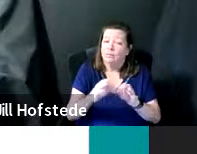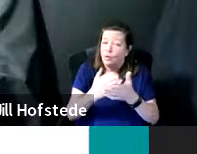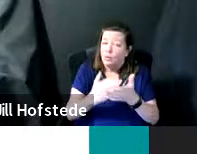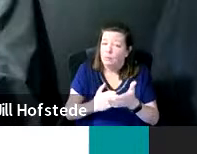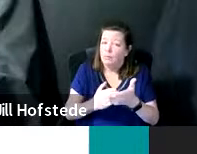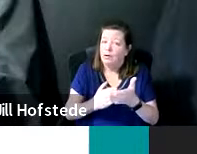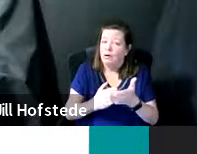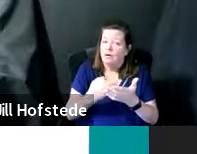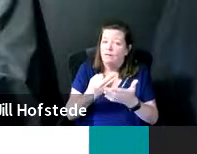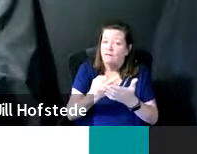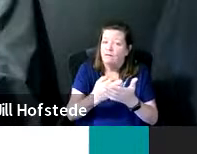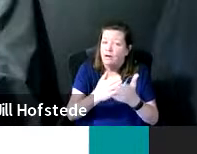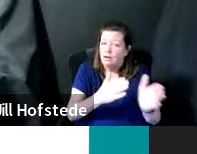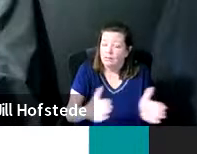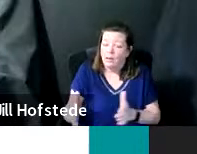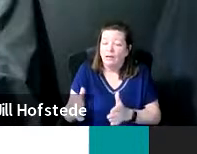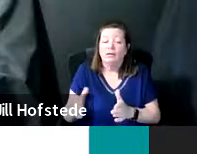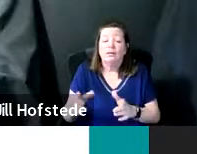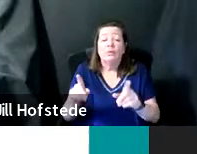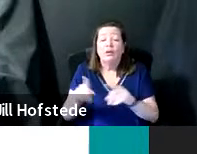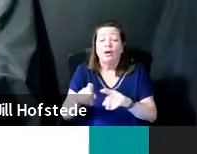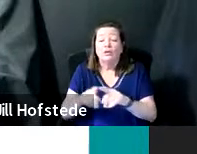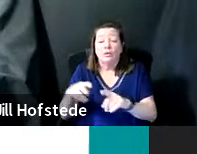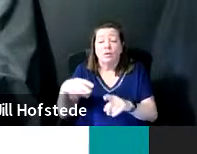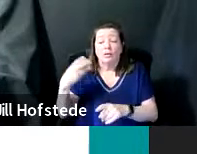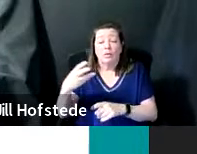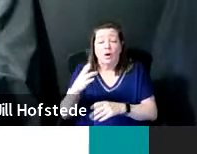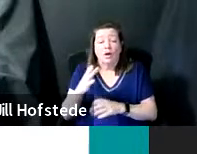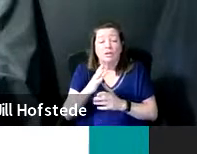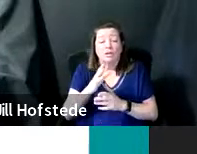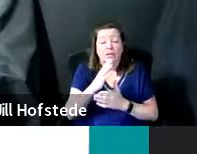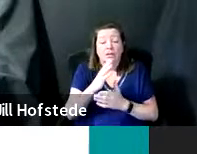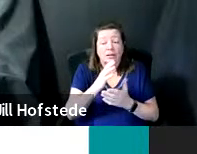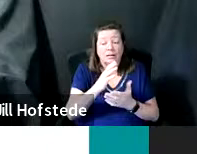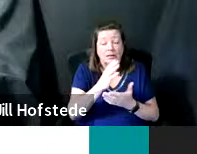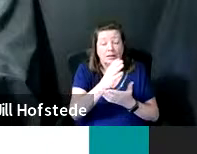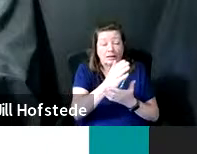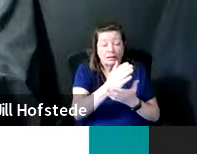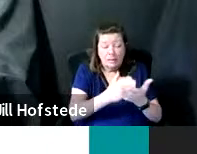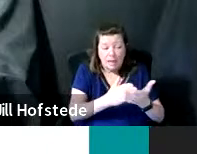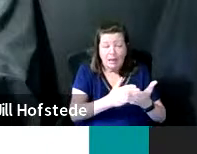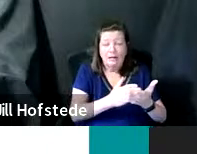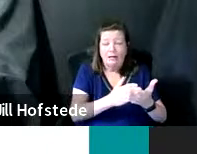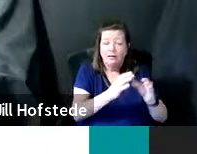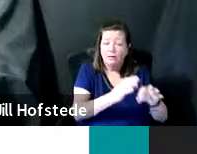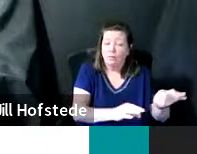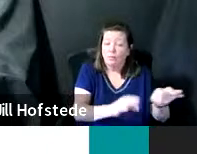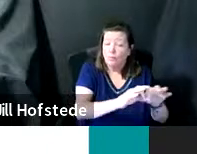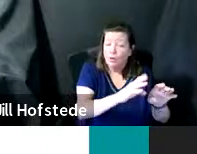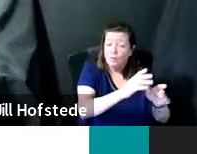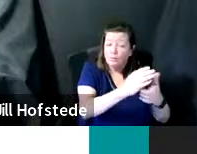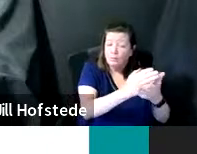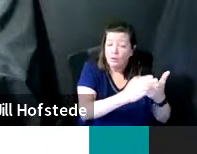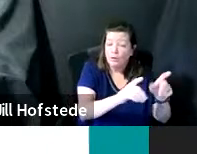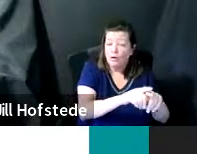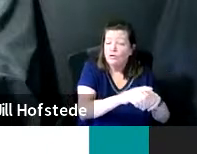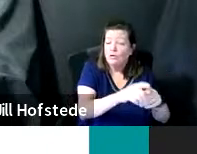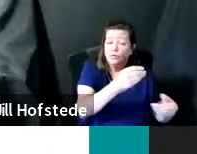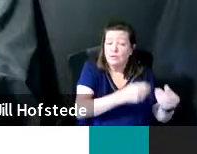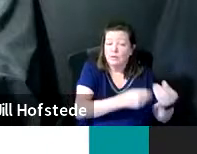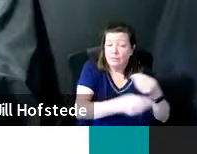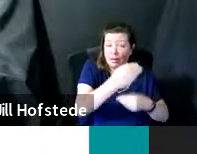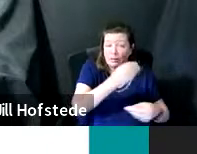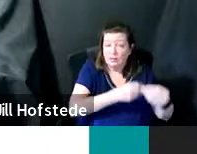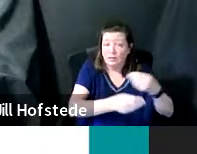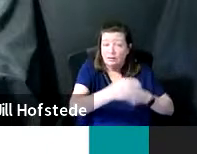month. But also on the Washington side, a key piece as well was the budget that